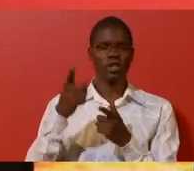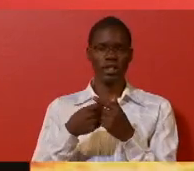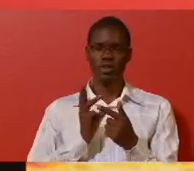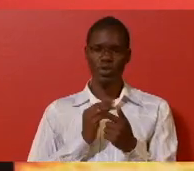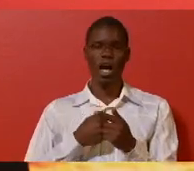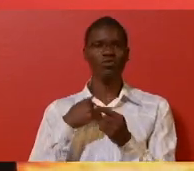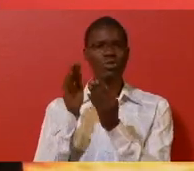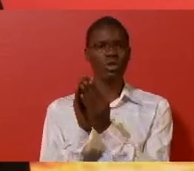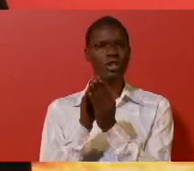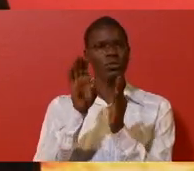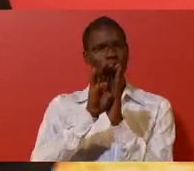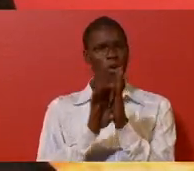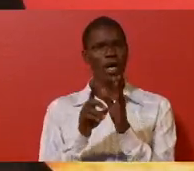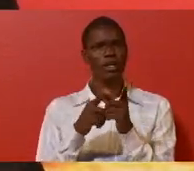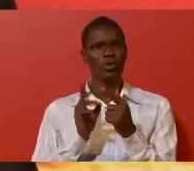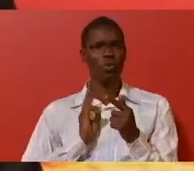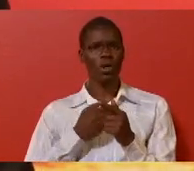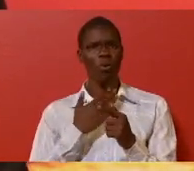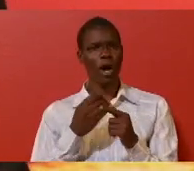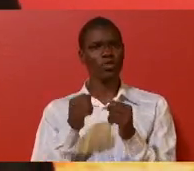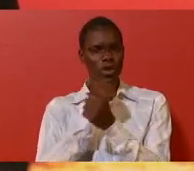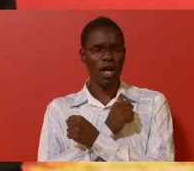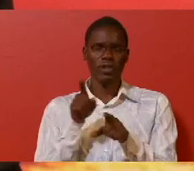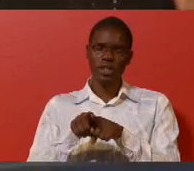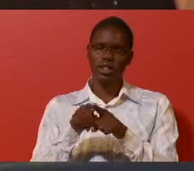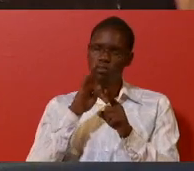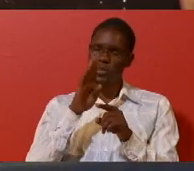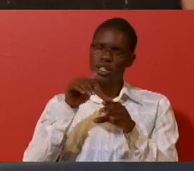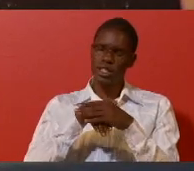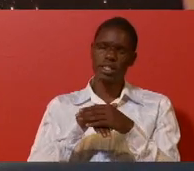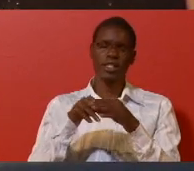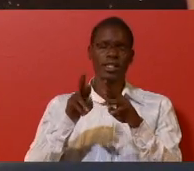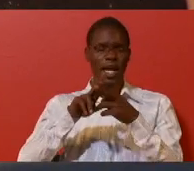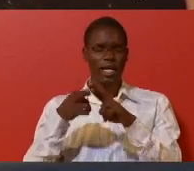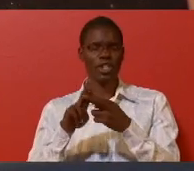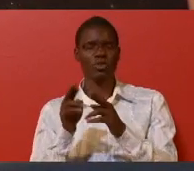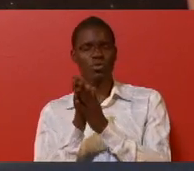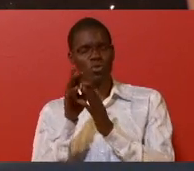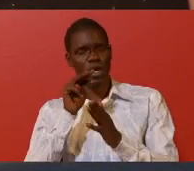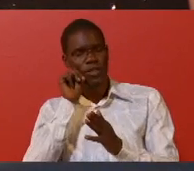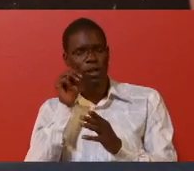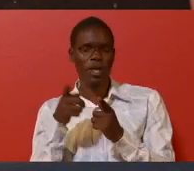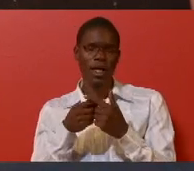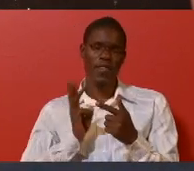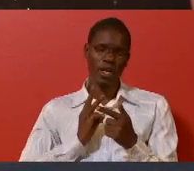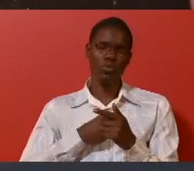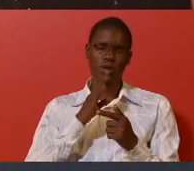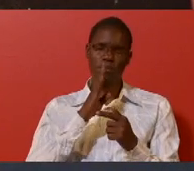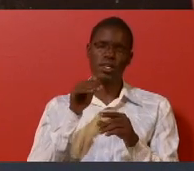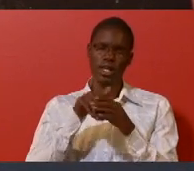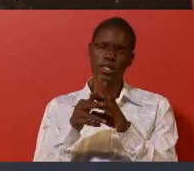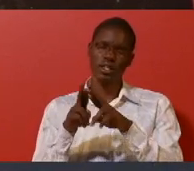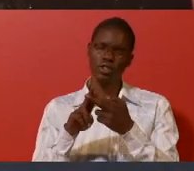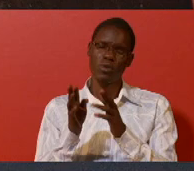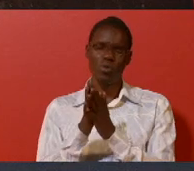his commandments. We want to love him. We want to be in a relationship with him. Only as we're in a relationship with Jesus can we really be in a relationship with